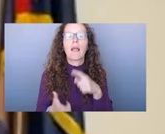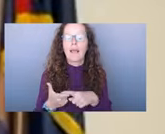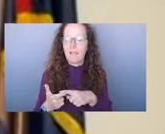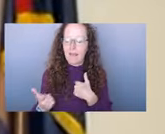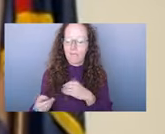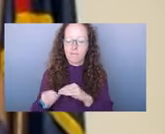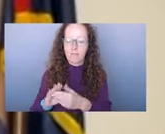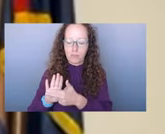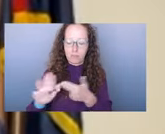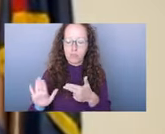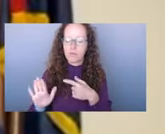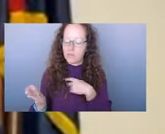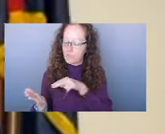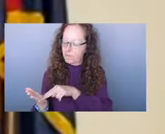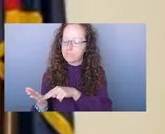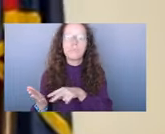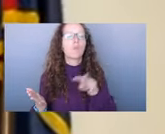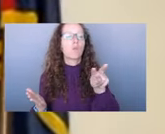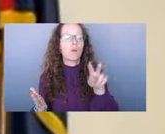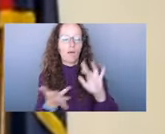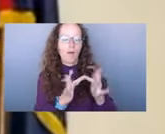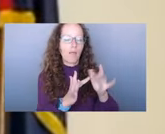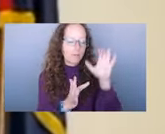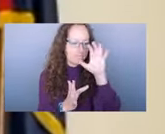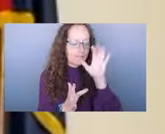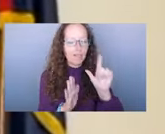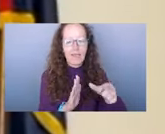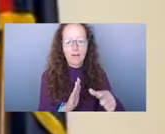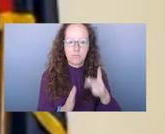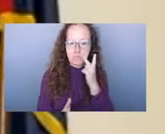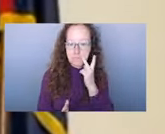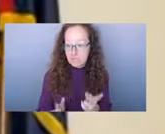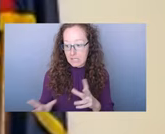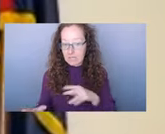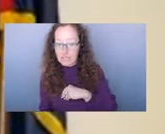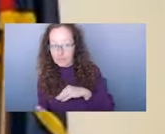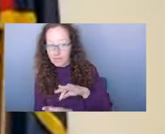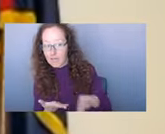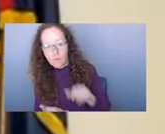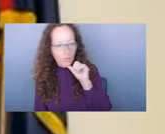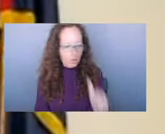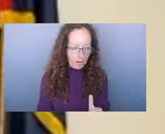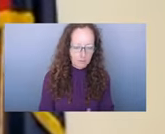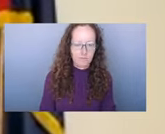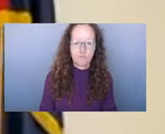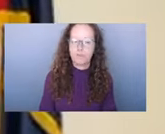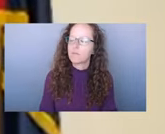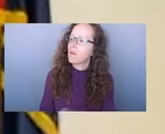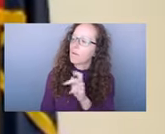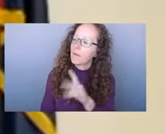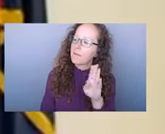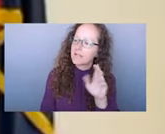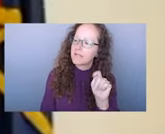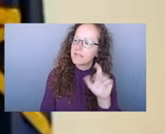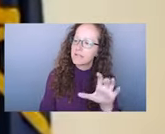the BTC. How does that process go in terms of people getting selected to work in the BTC or the political